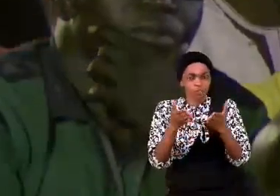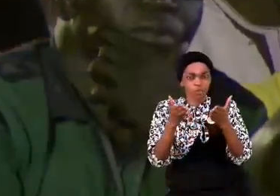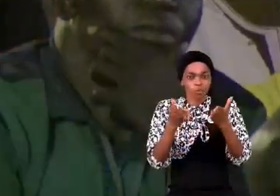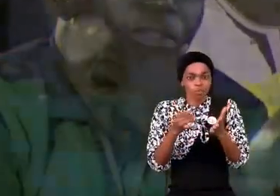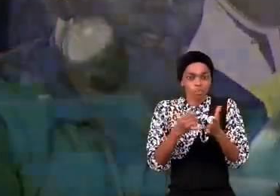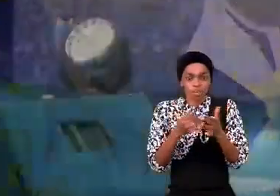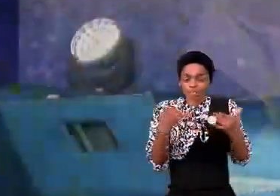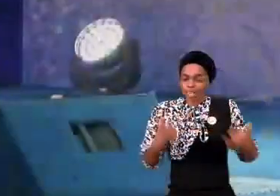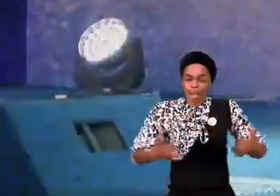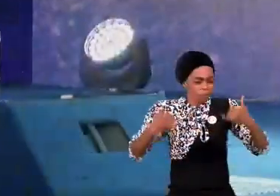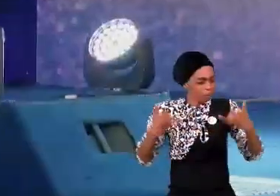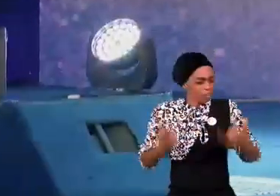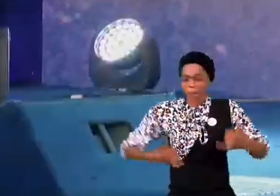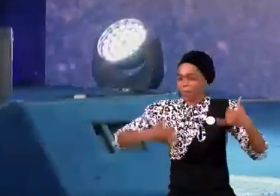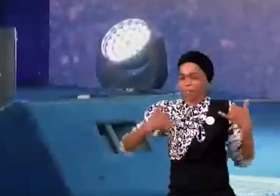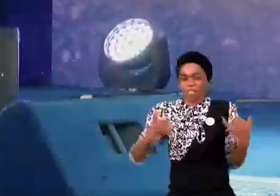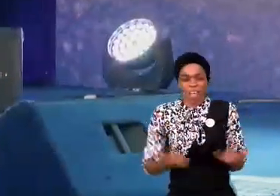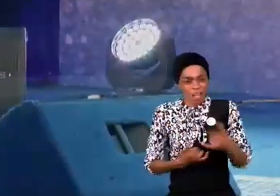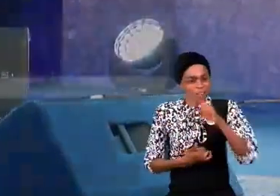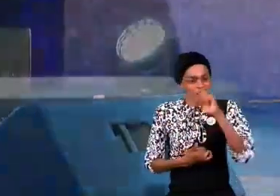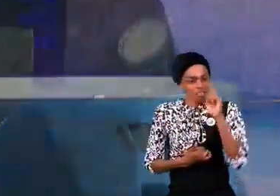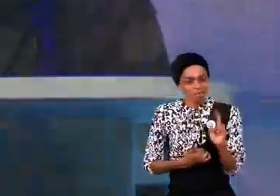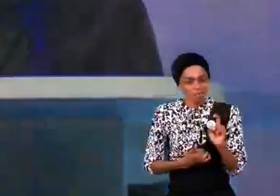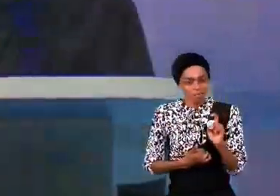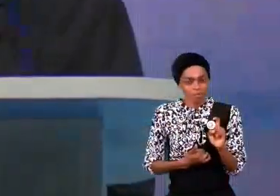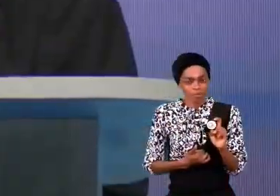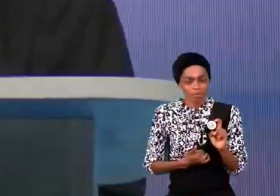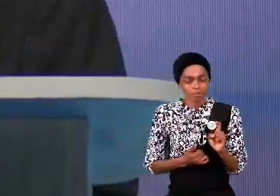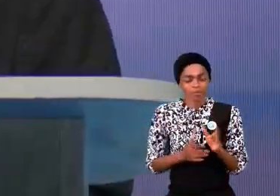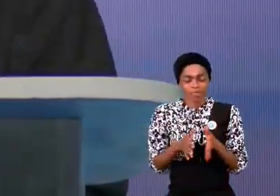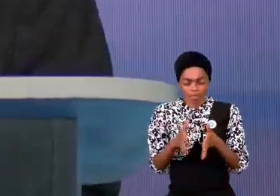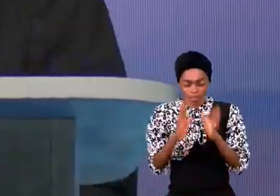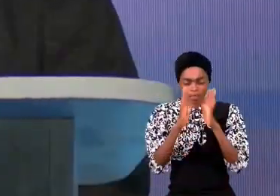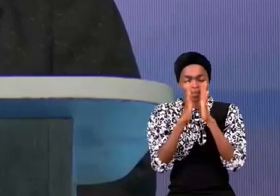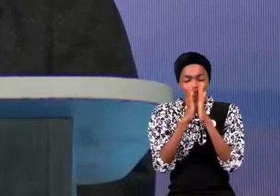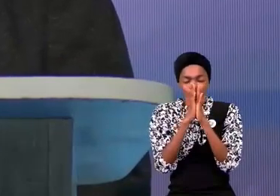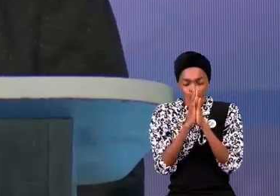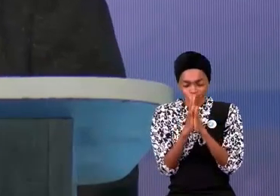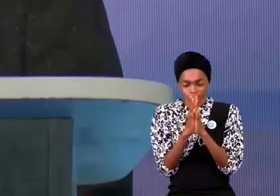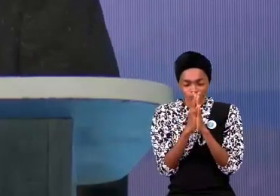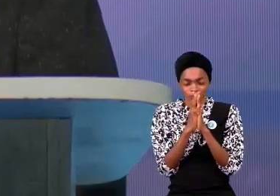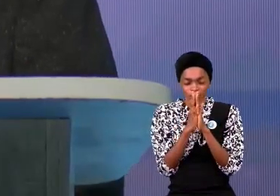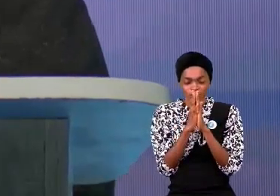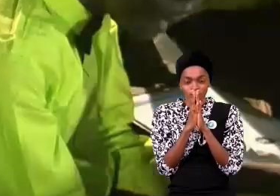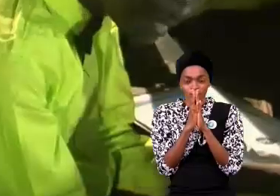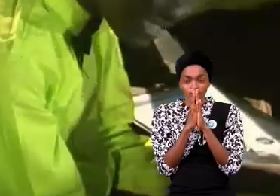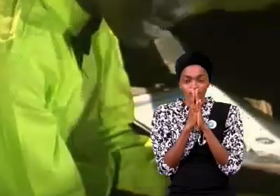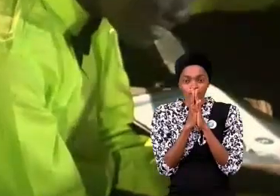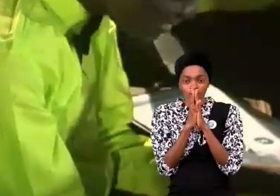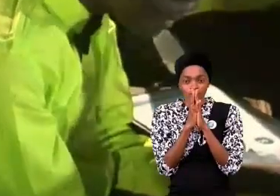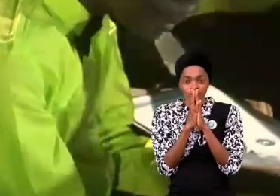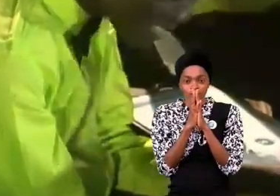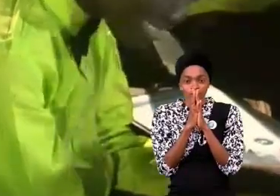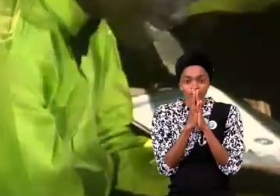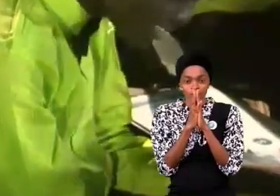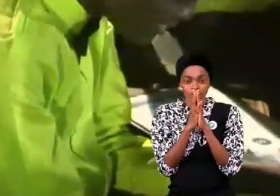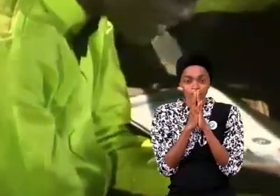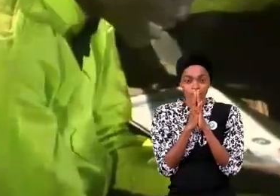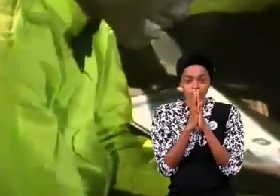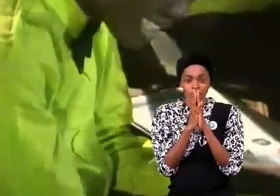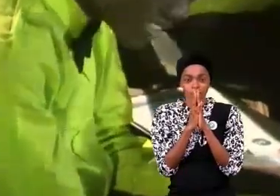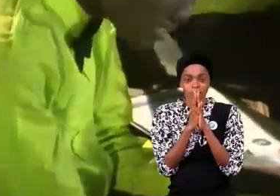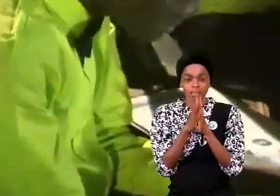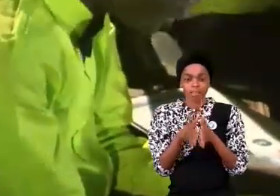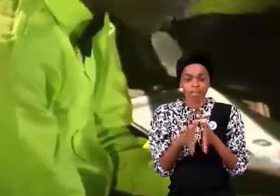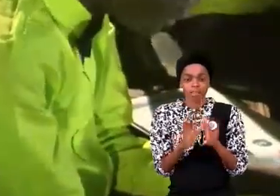bowed and eyes closed. Heads bowed and eyes closed. He wants to forgive you